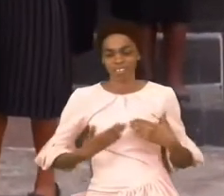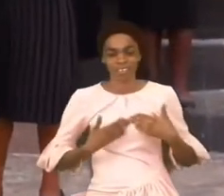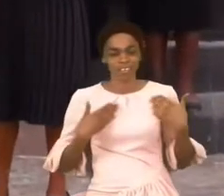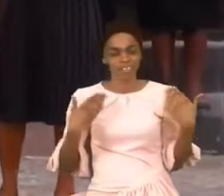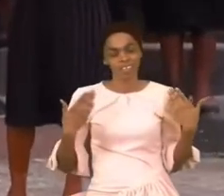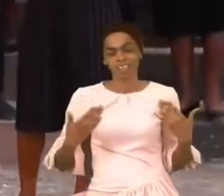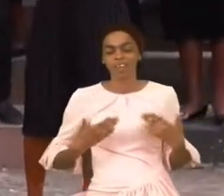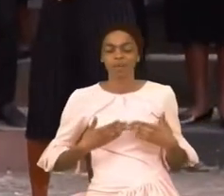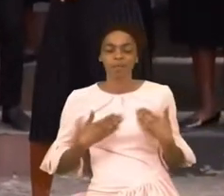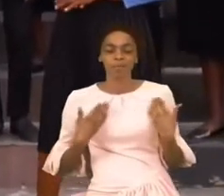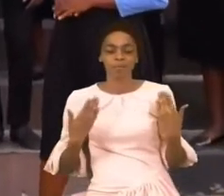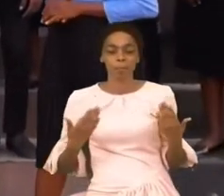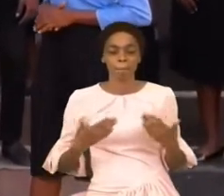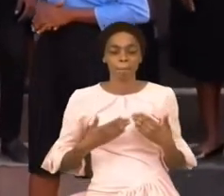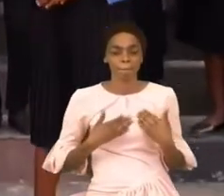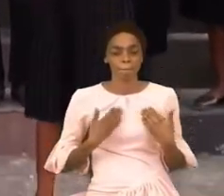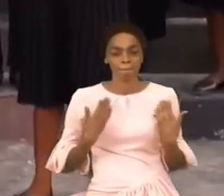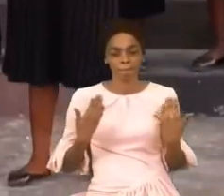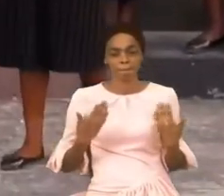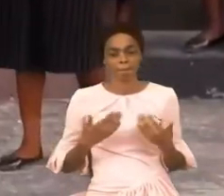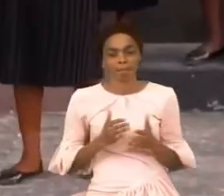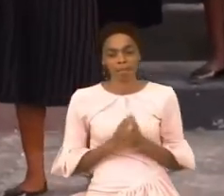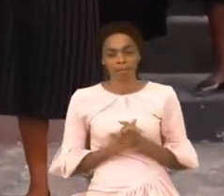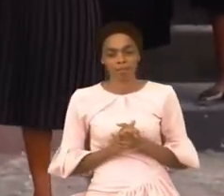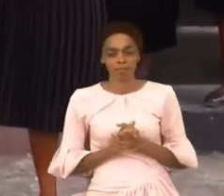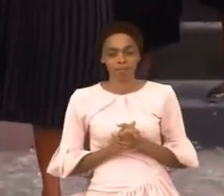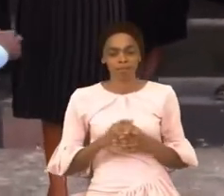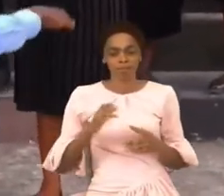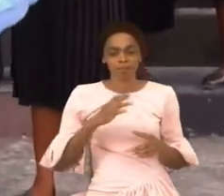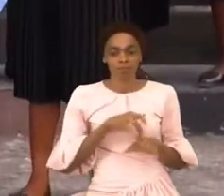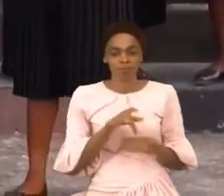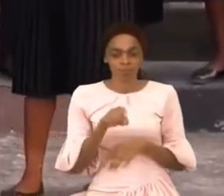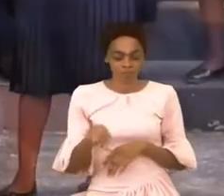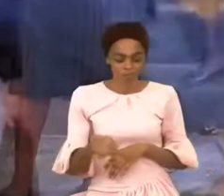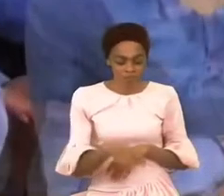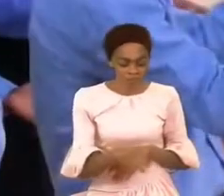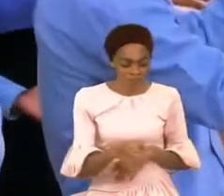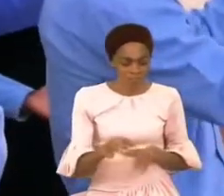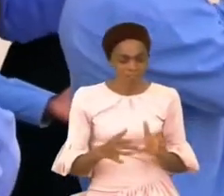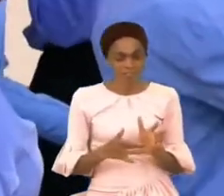joy. At the feet of Jesus, lay them down.